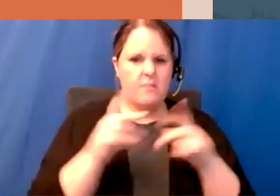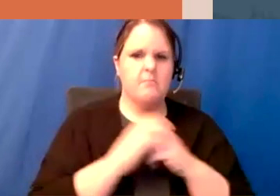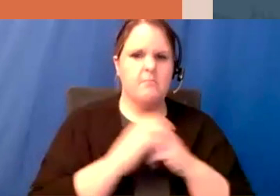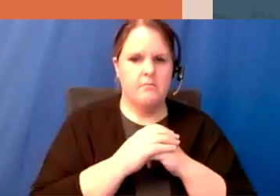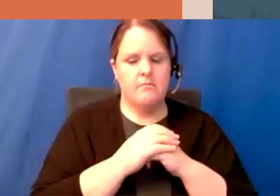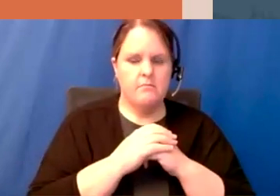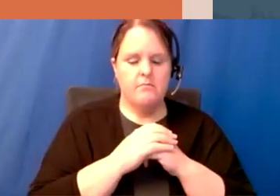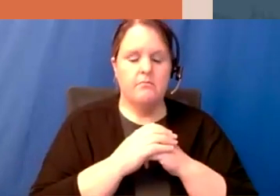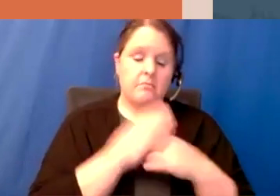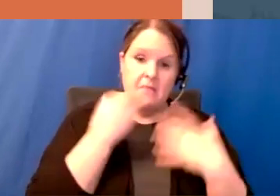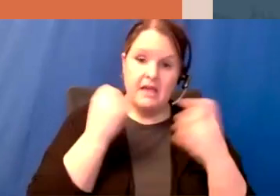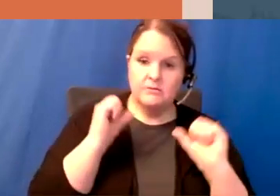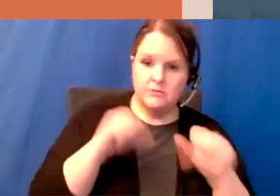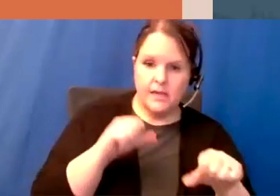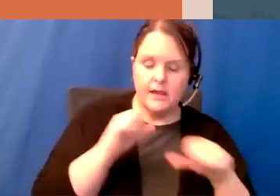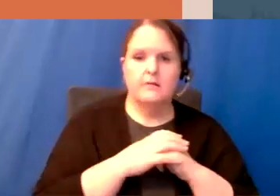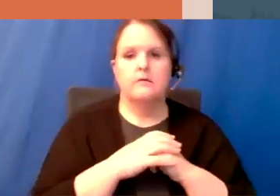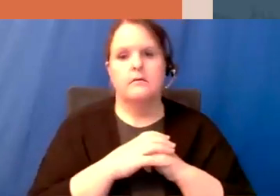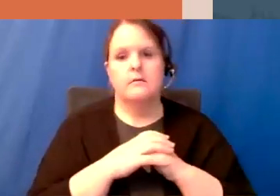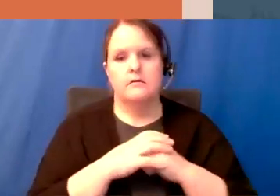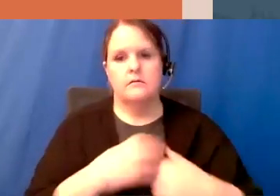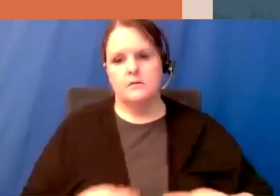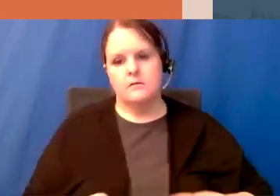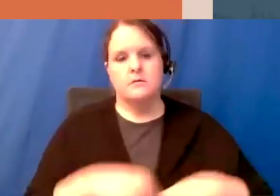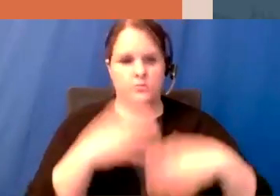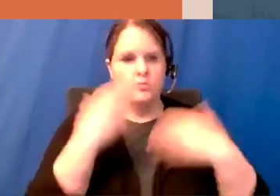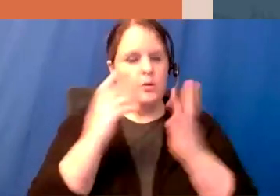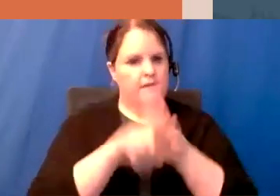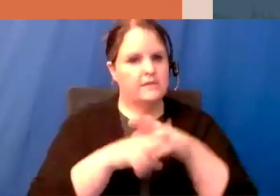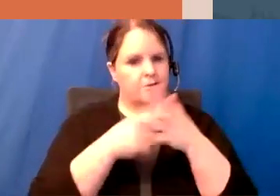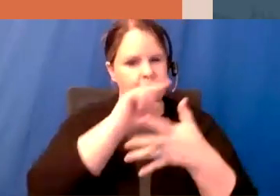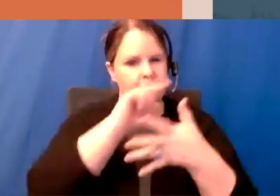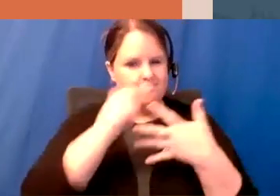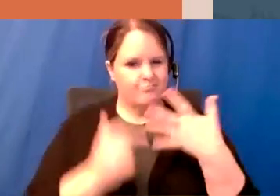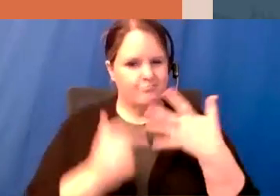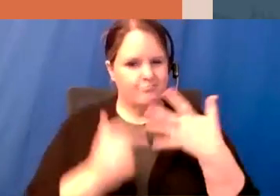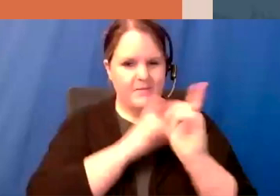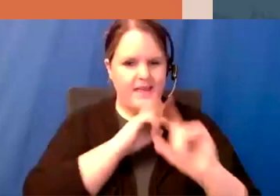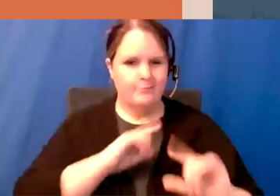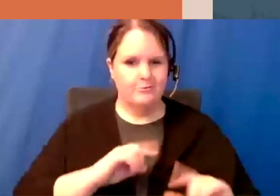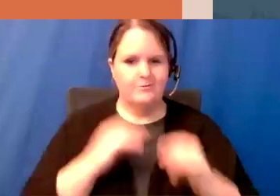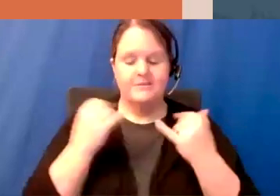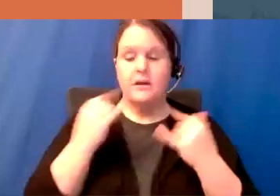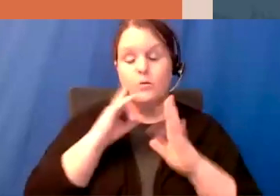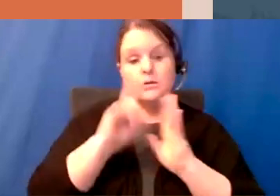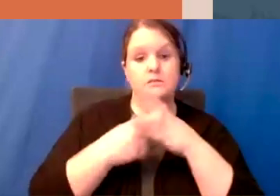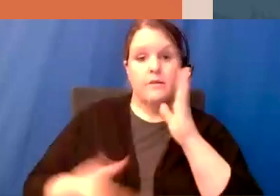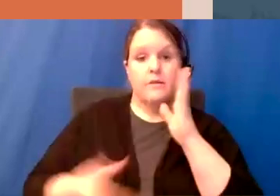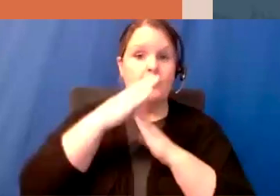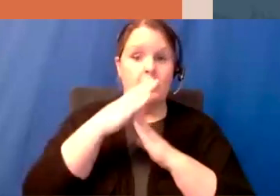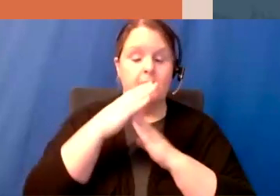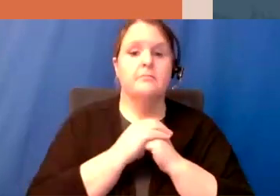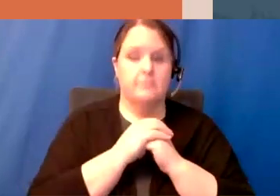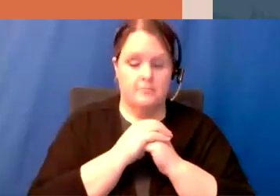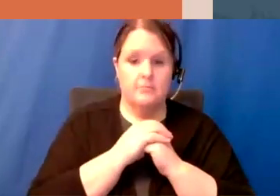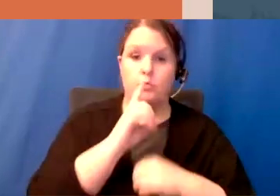answer best you can. Let's start going through some of these answers. Okay, so we'll start at the top.